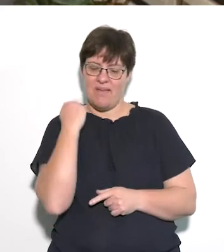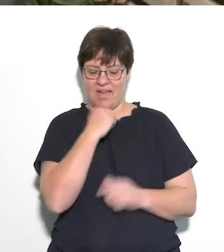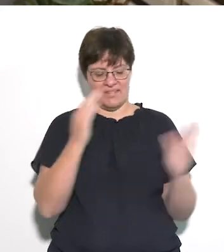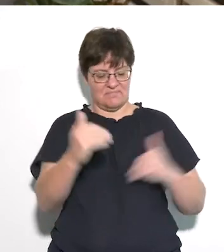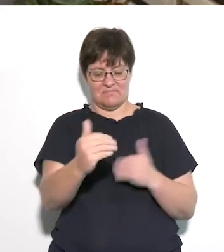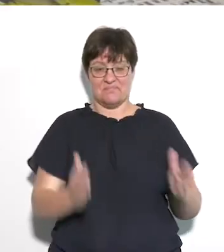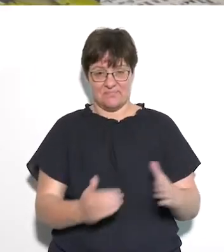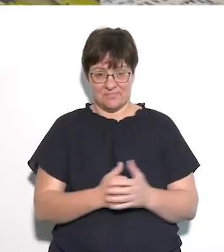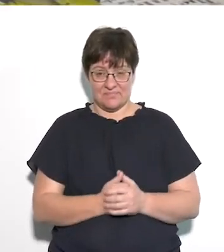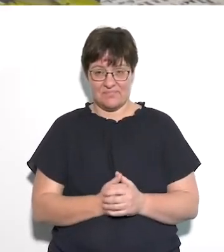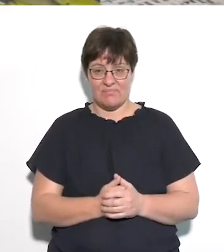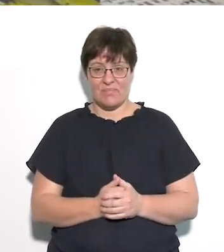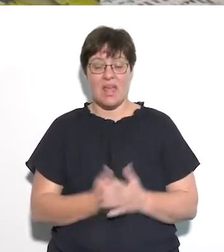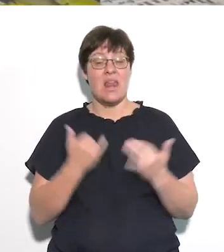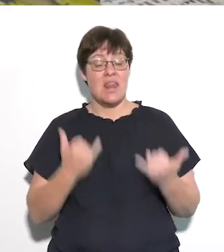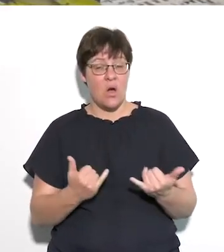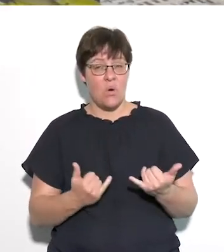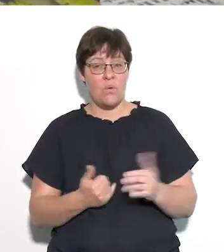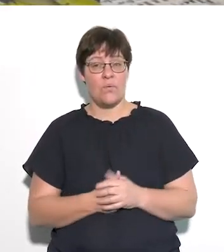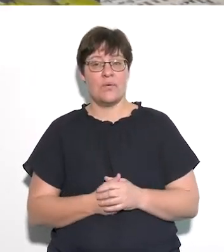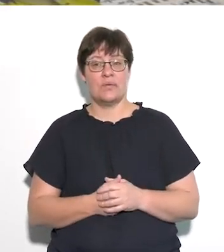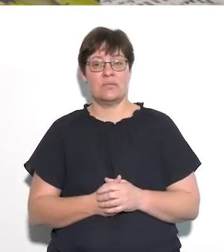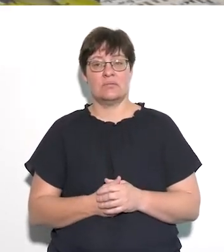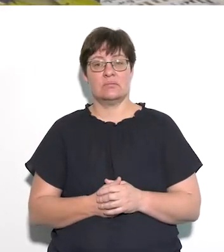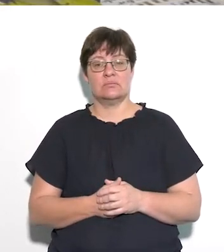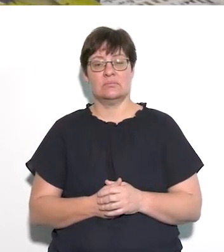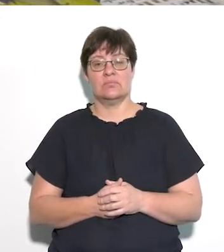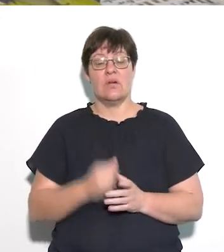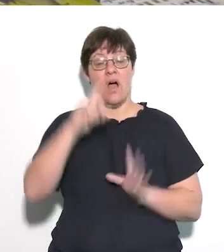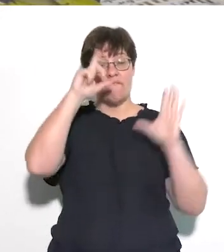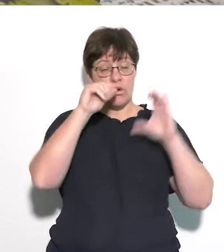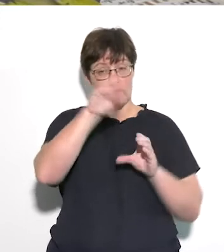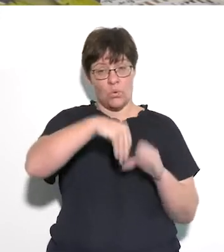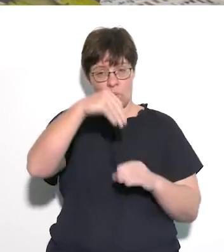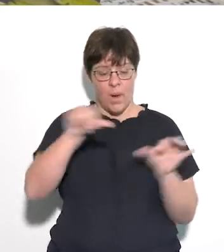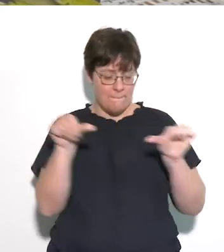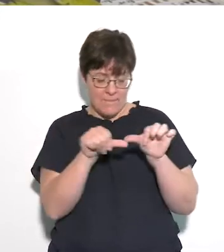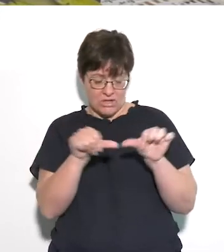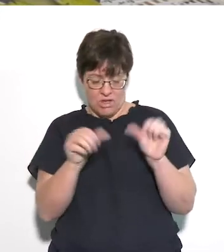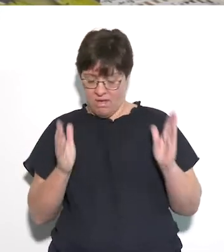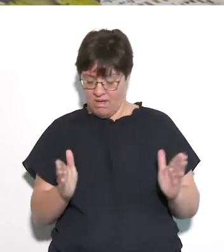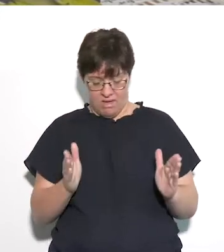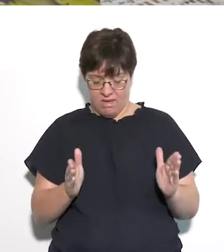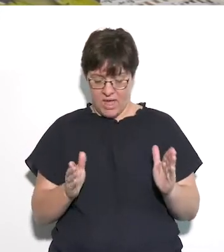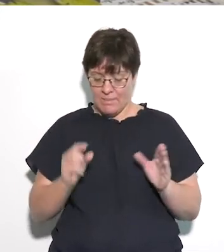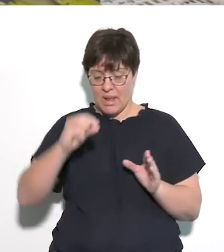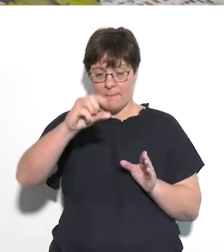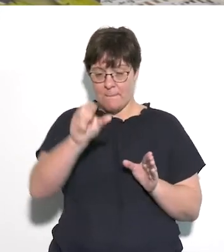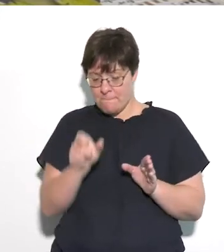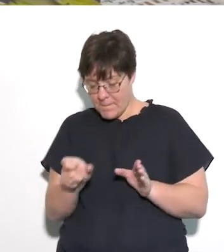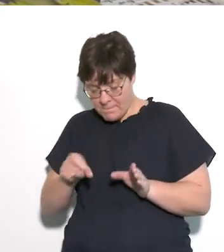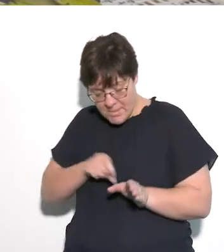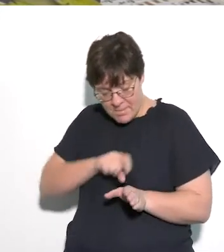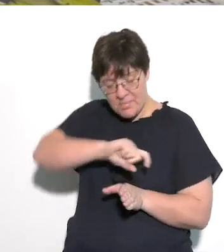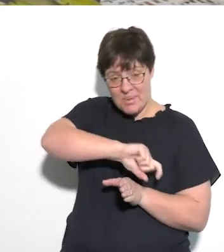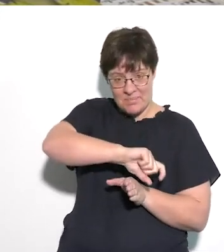lovely piece. You will need to then take out your photo and measure on the inside,